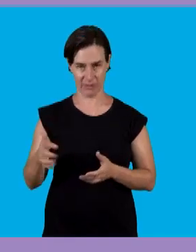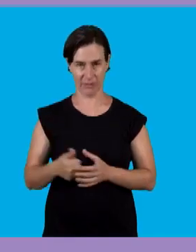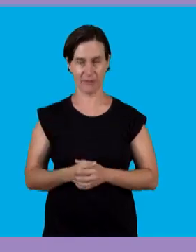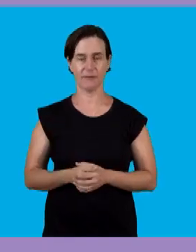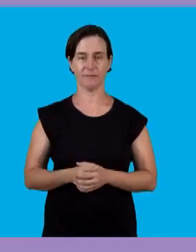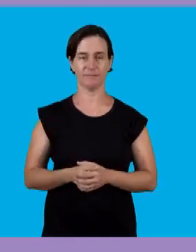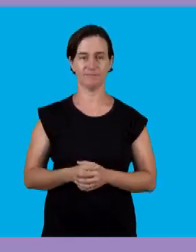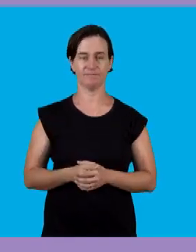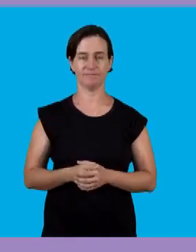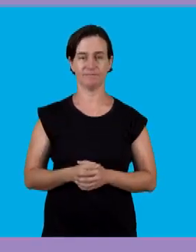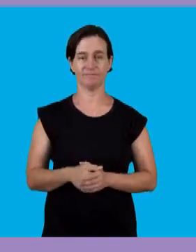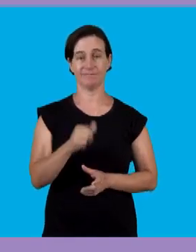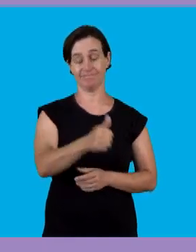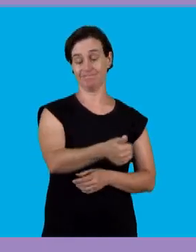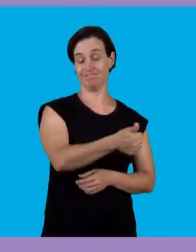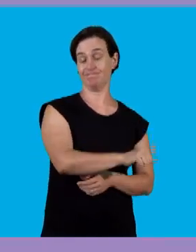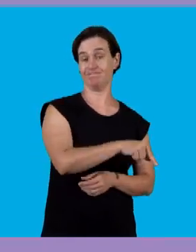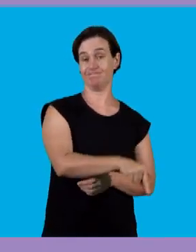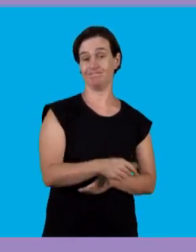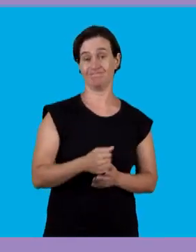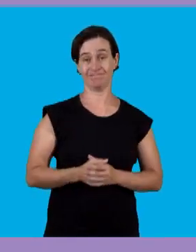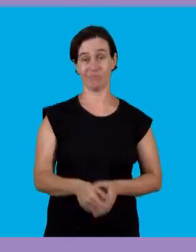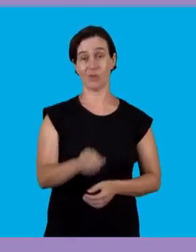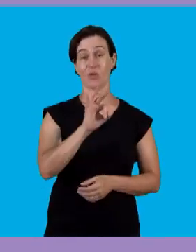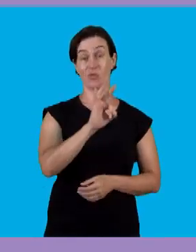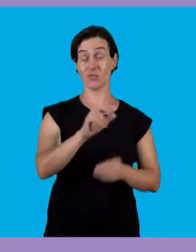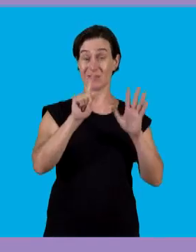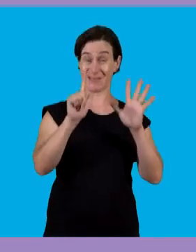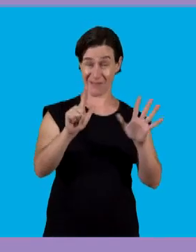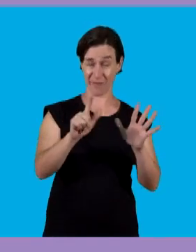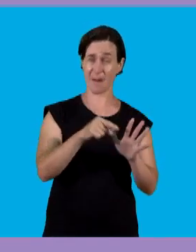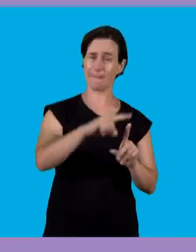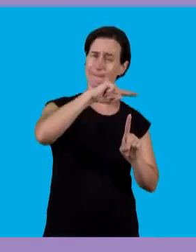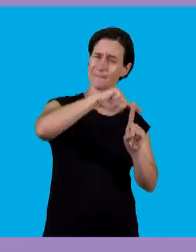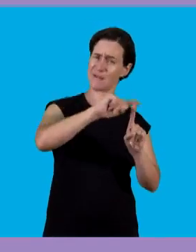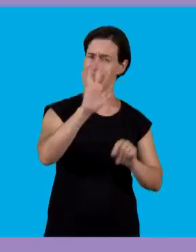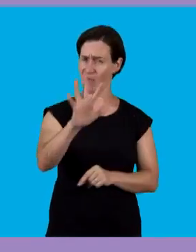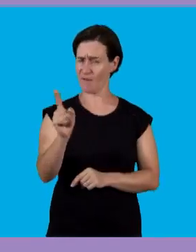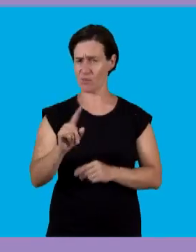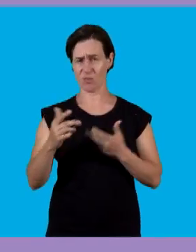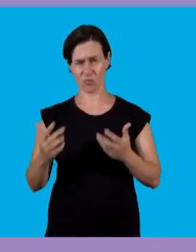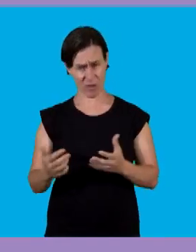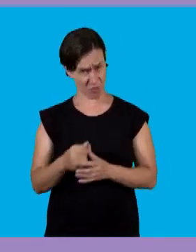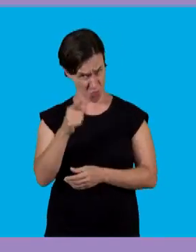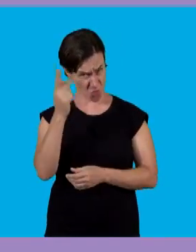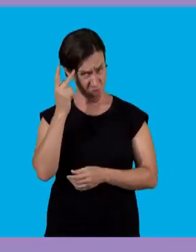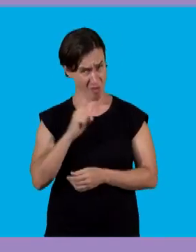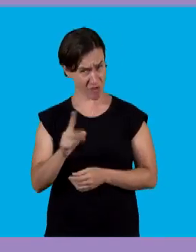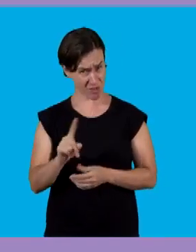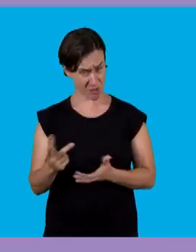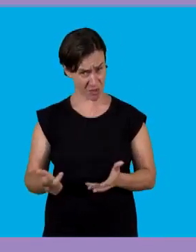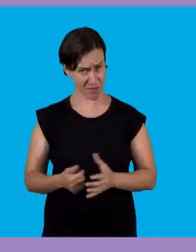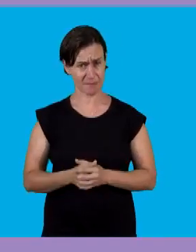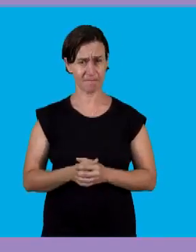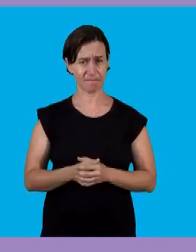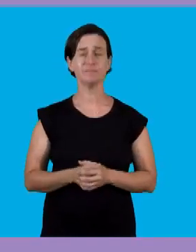a 15. Then we have a 37 plus 5. Do you know what that answer